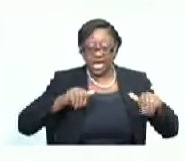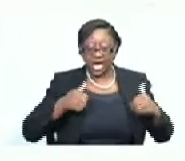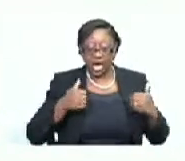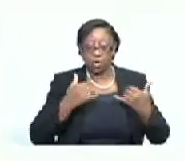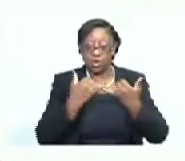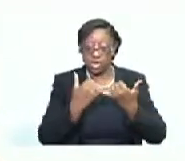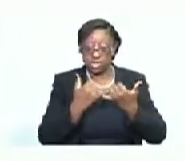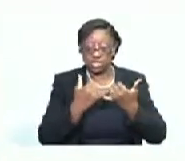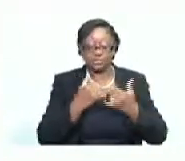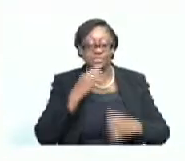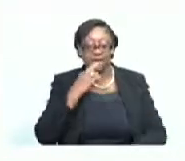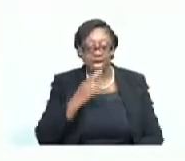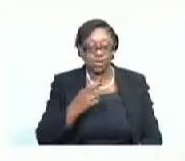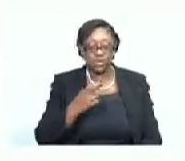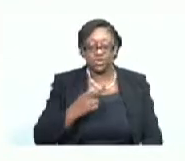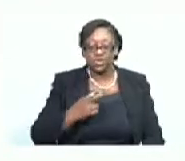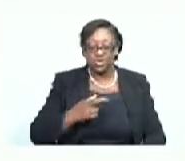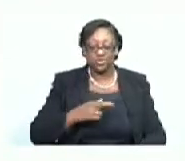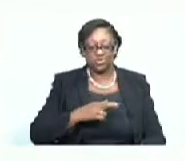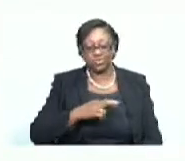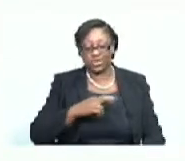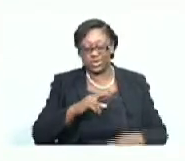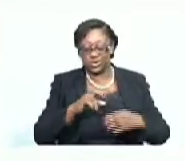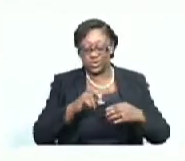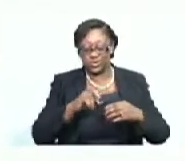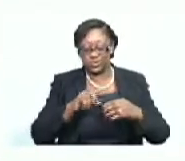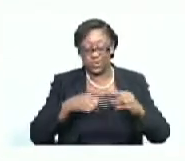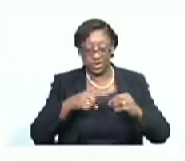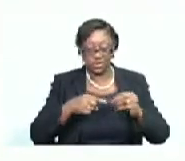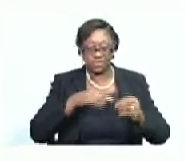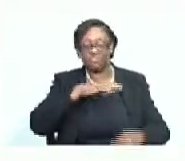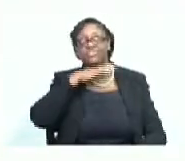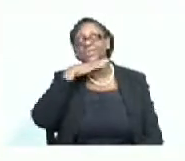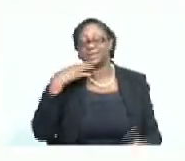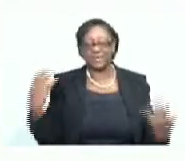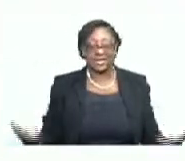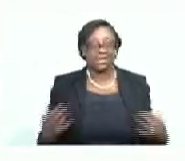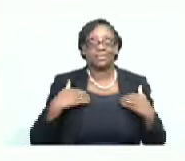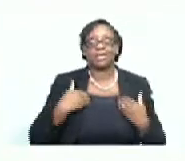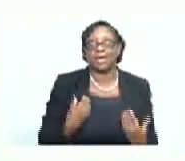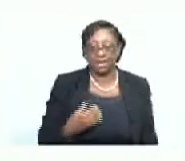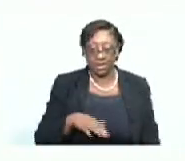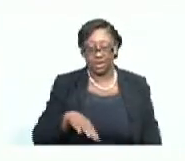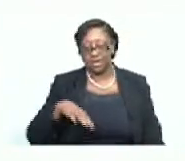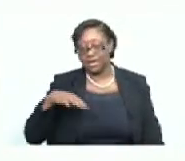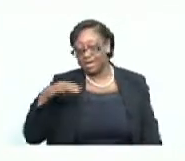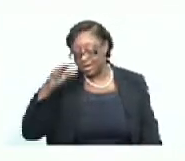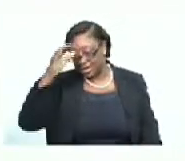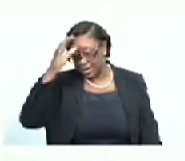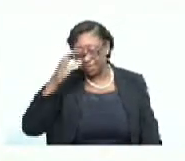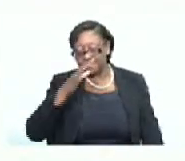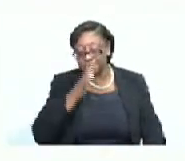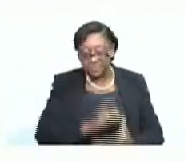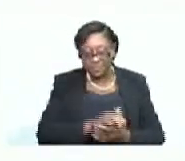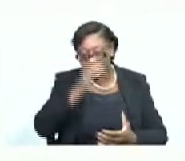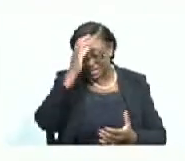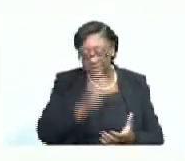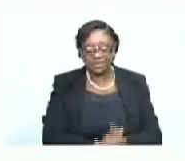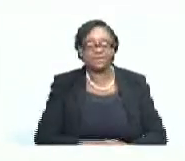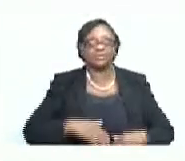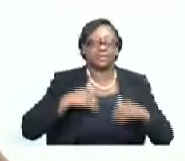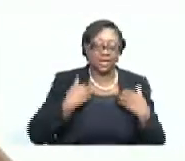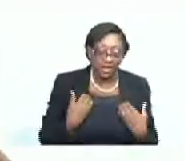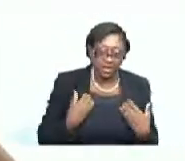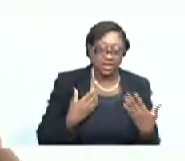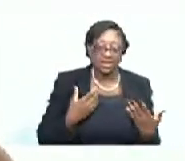are sometimes, you know, when you get fed up from being too close, you know, and you have to throw out the clothes and, you know, have to have a little tantrum. But, you